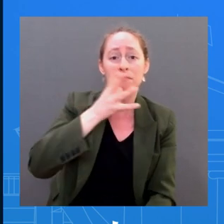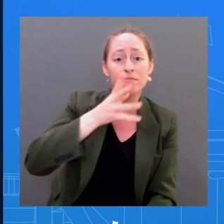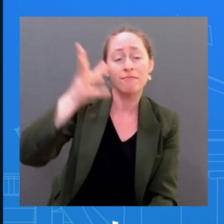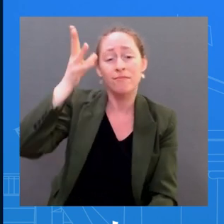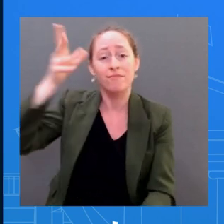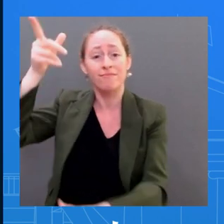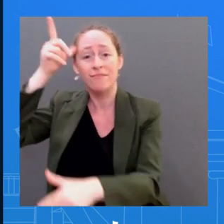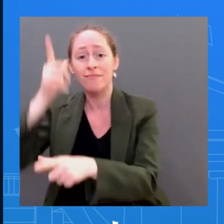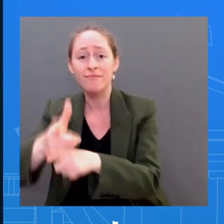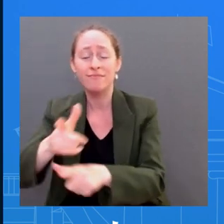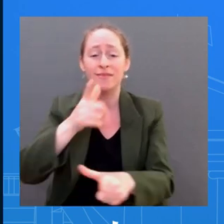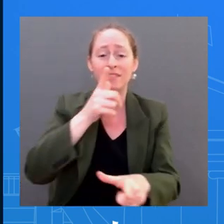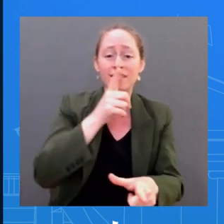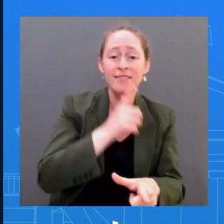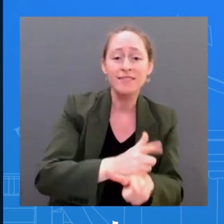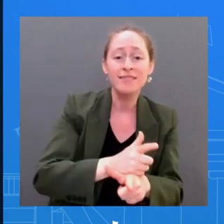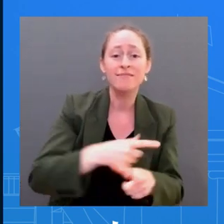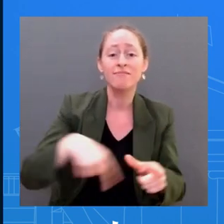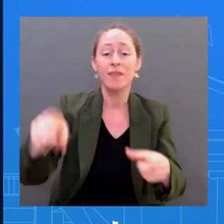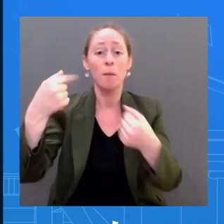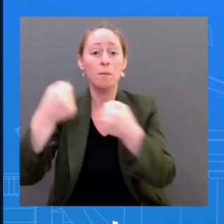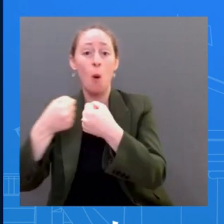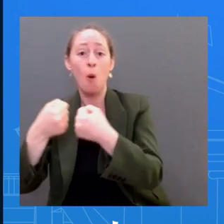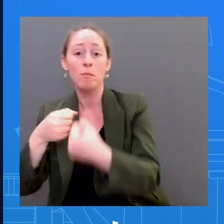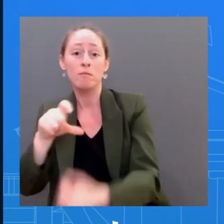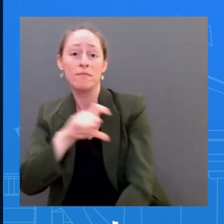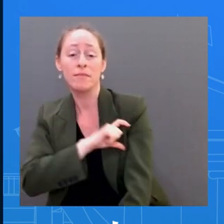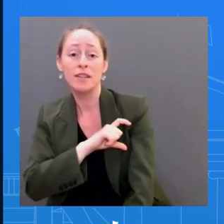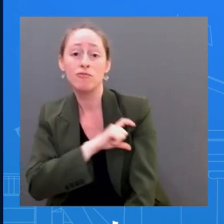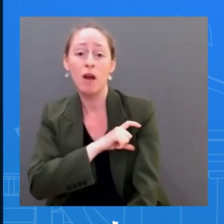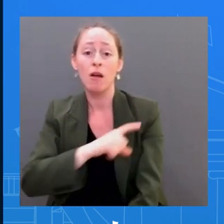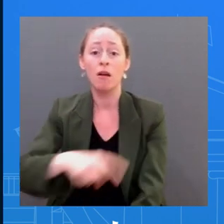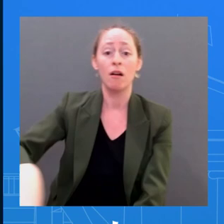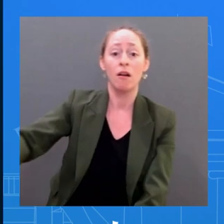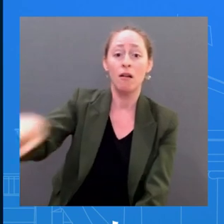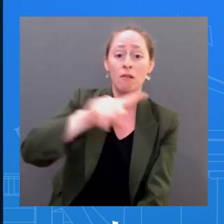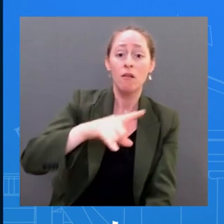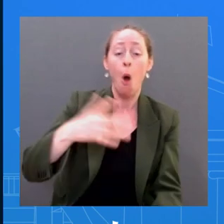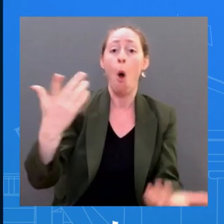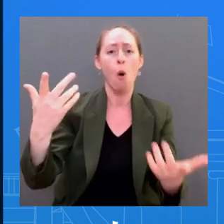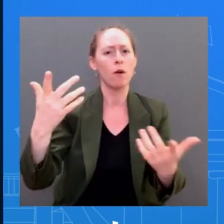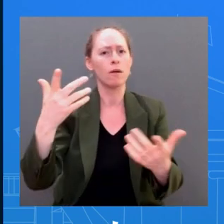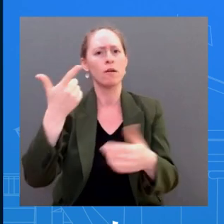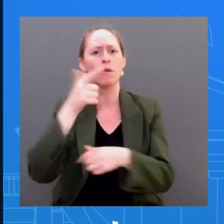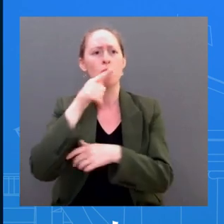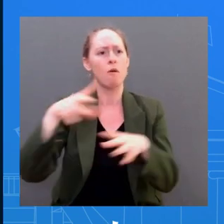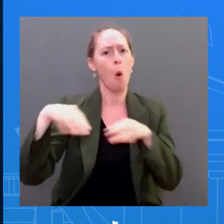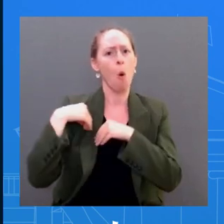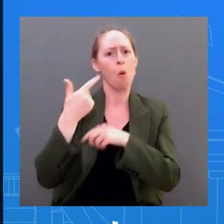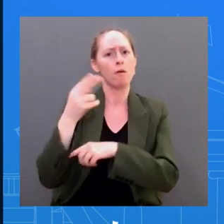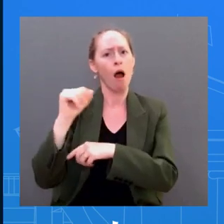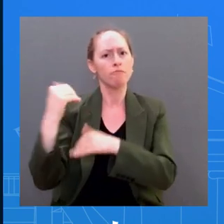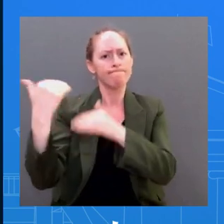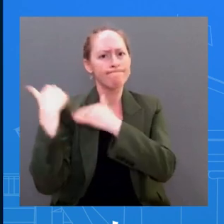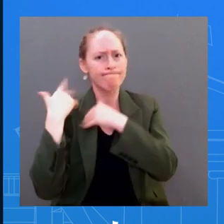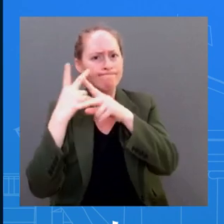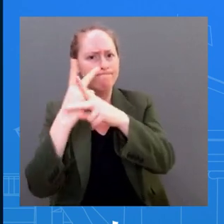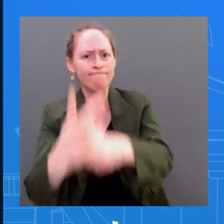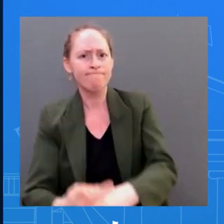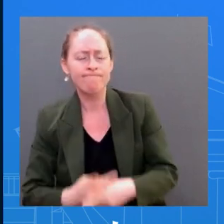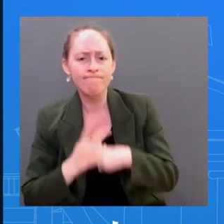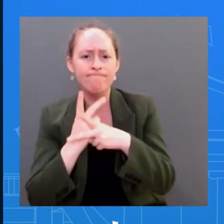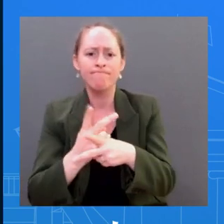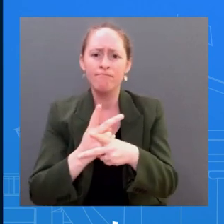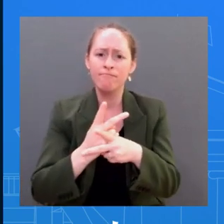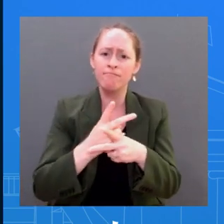Patrol, and responsible gun owners who won't give up their Second Amendment right to bear arms. And you know what they all said? We want